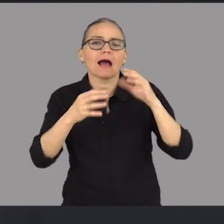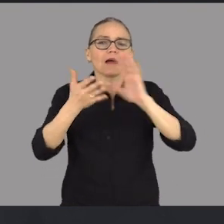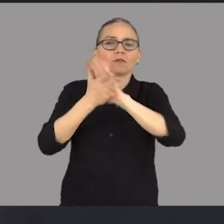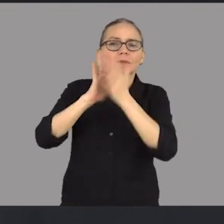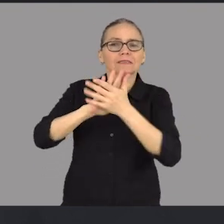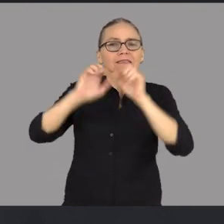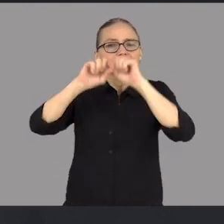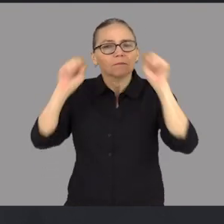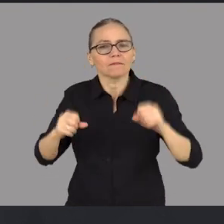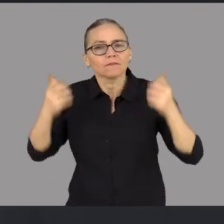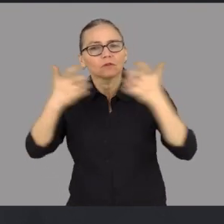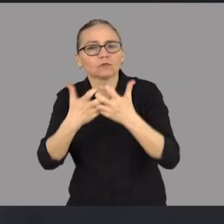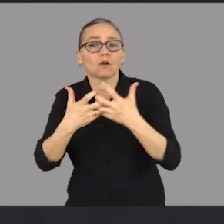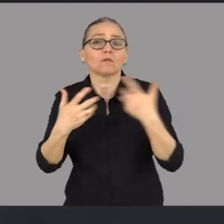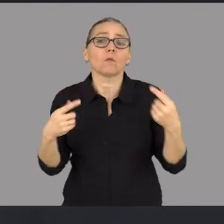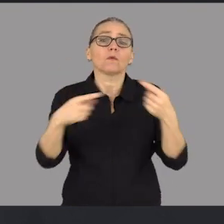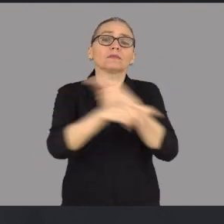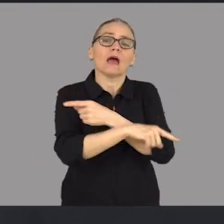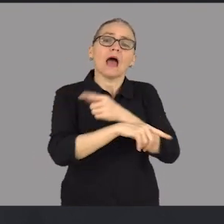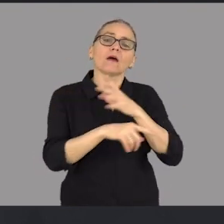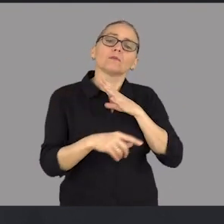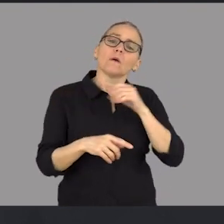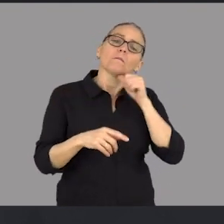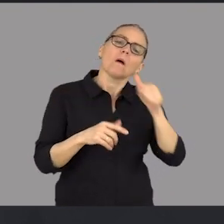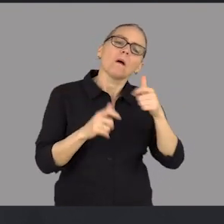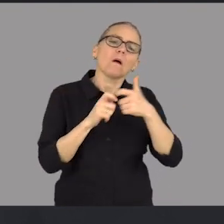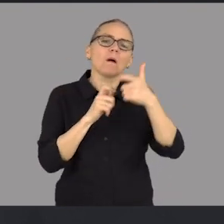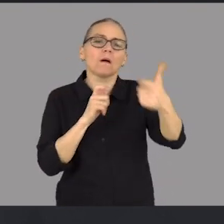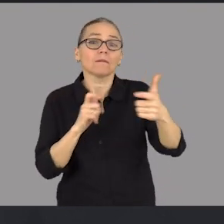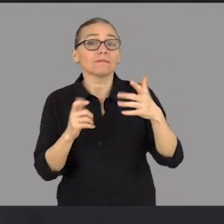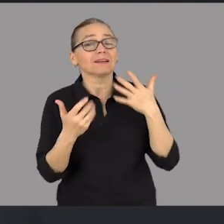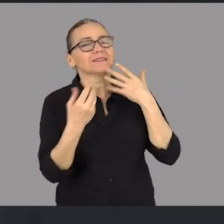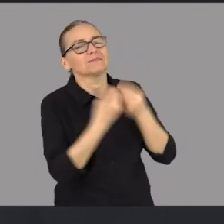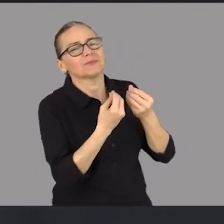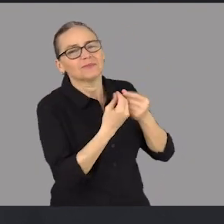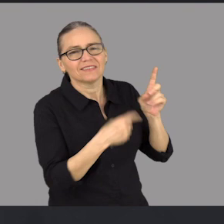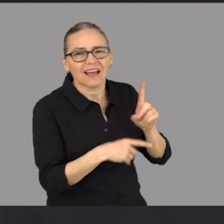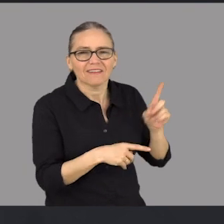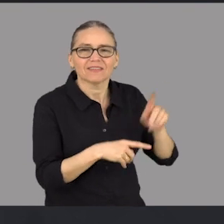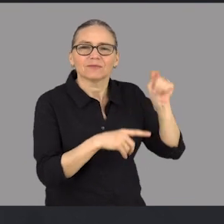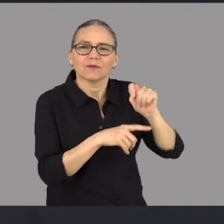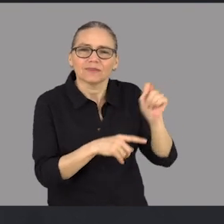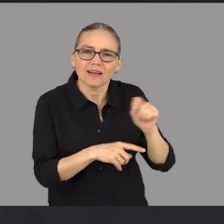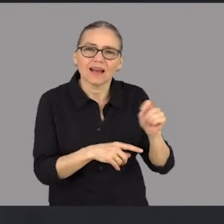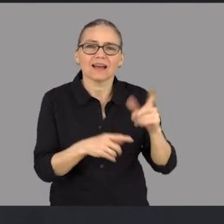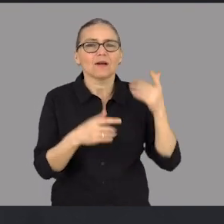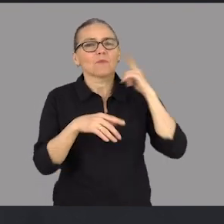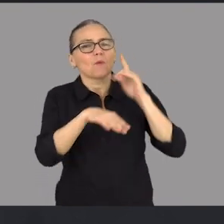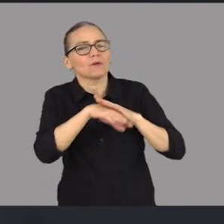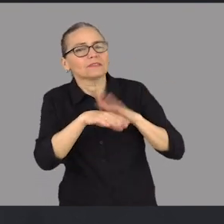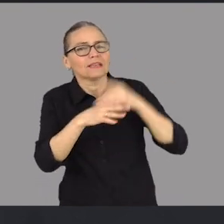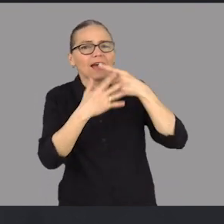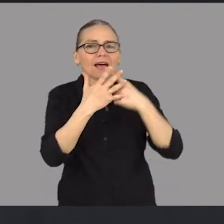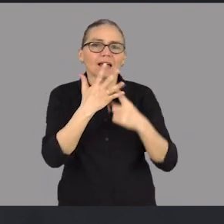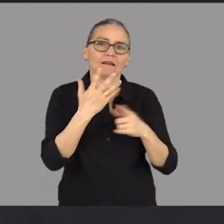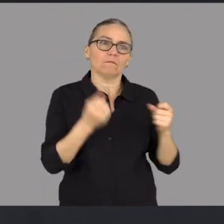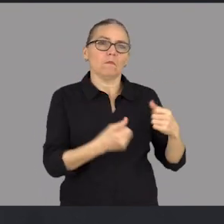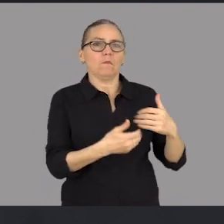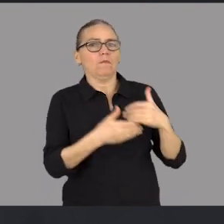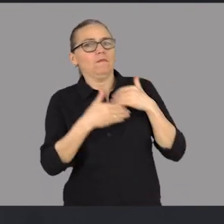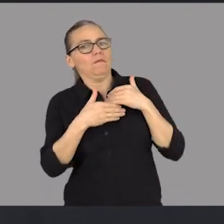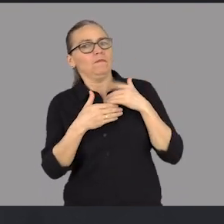my rep at HDCS. And I think that's the key. You got to make sure that it works for the business, because if it doesn't, it's not going to sustain. So